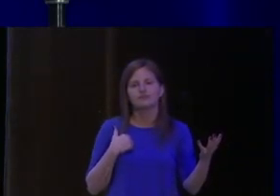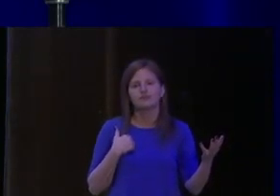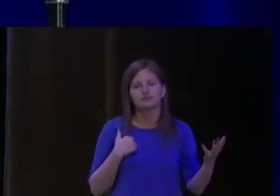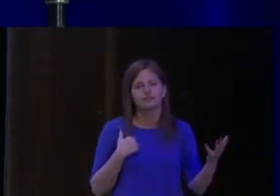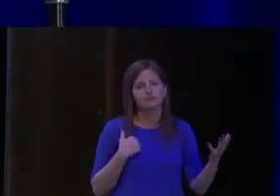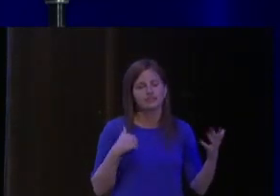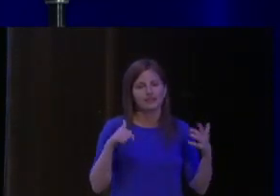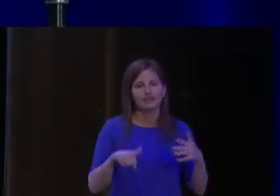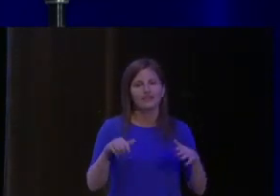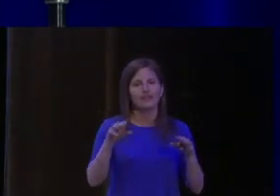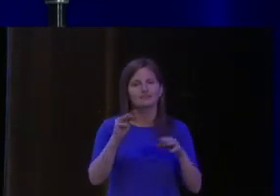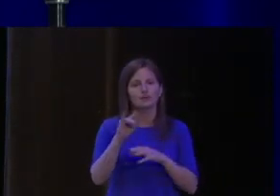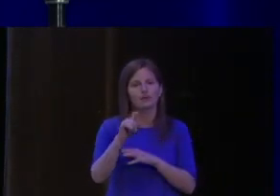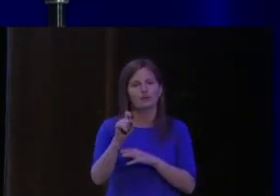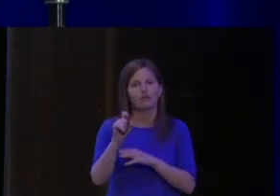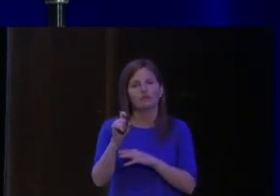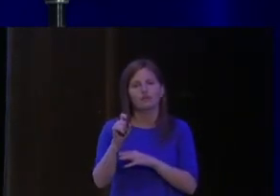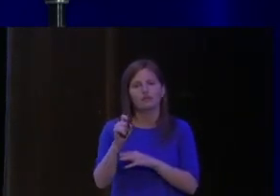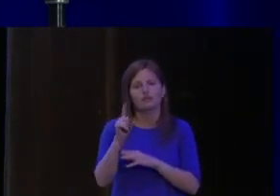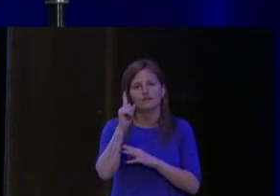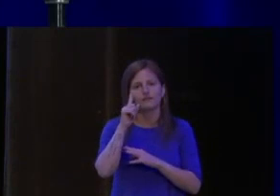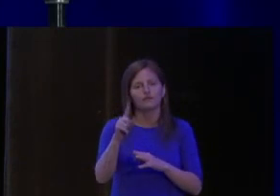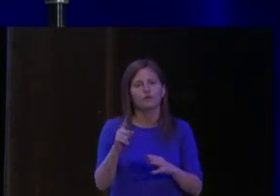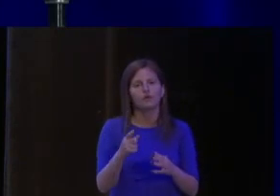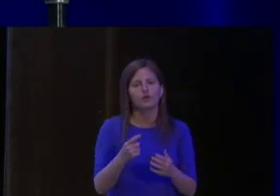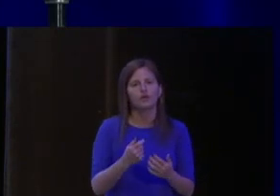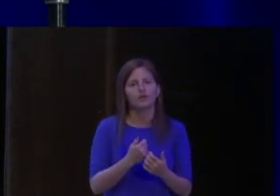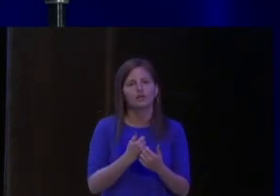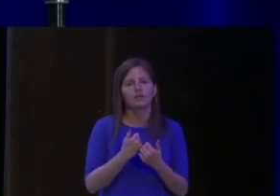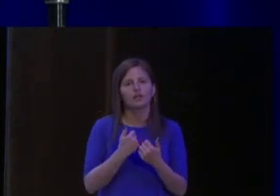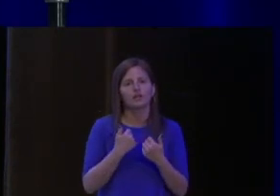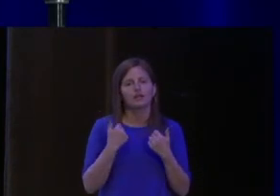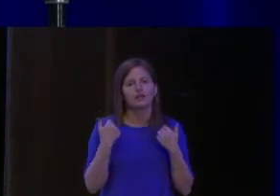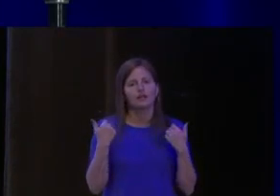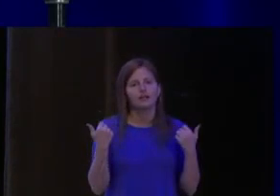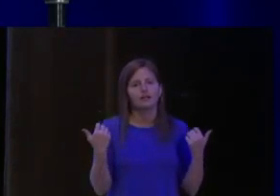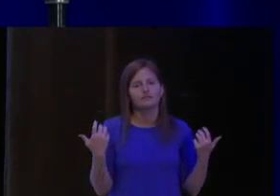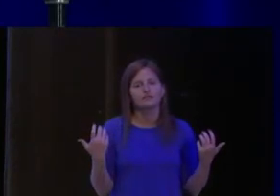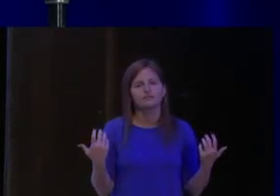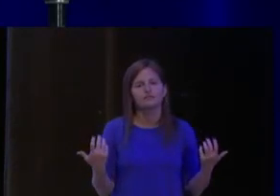in this miracle of love,